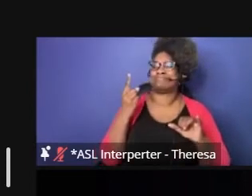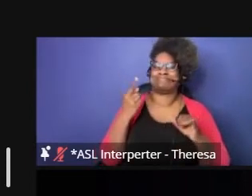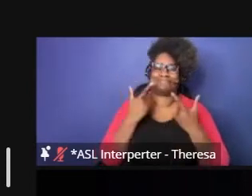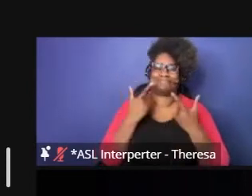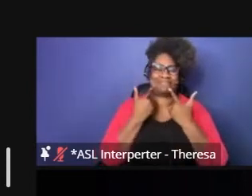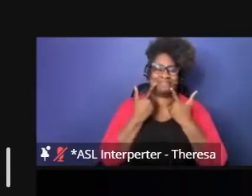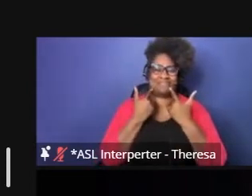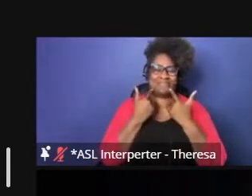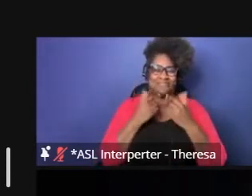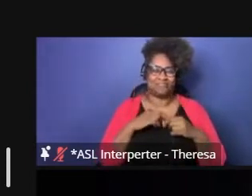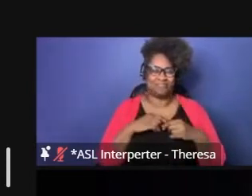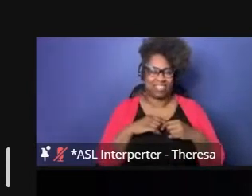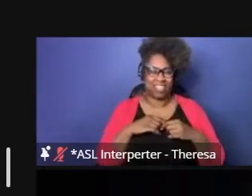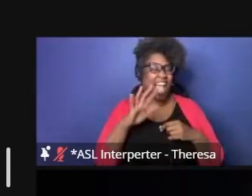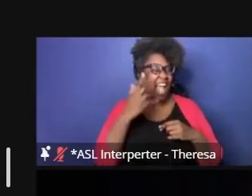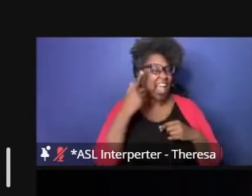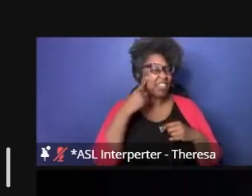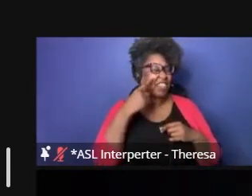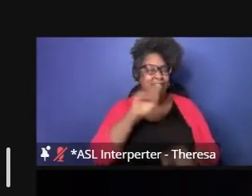great. That is a fist pump, I think.